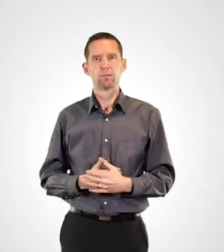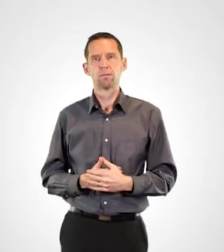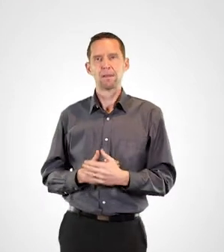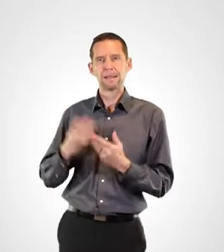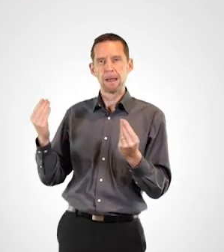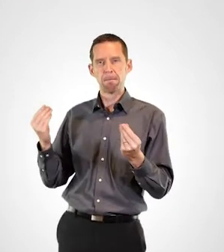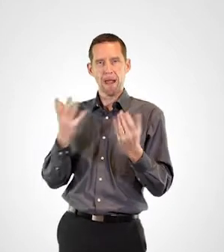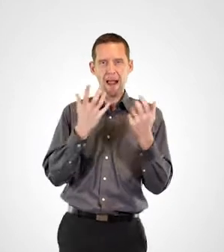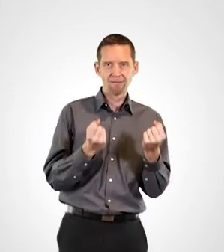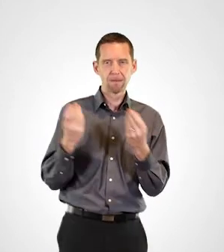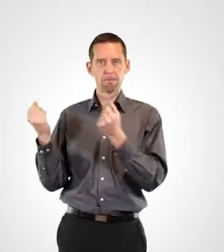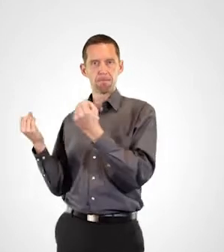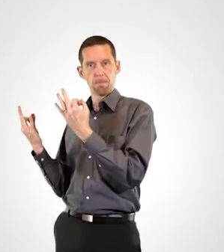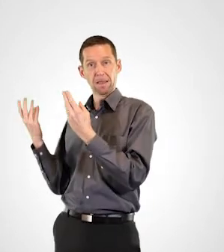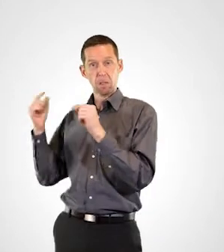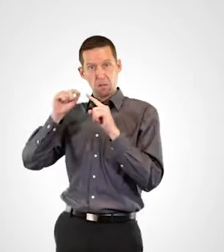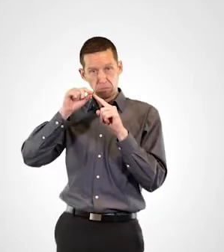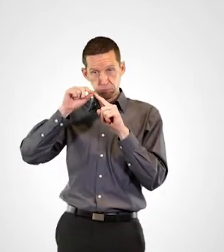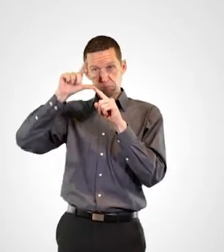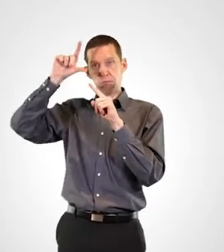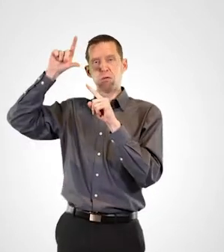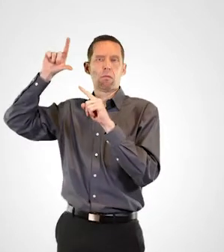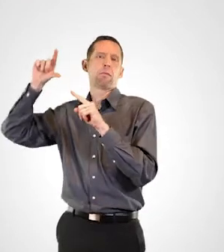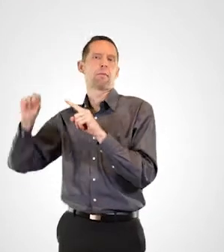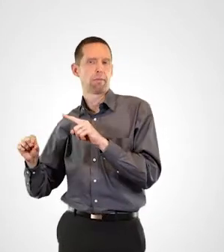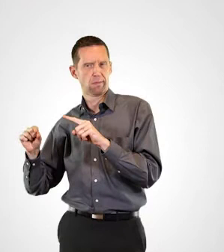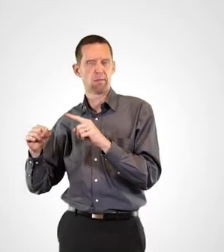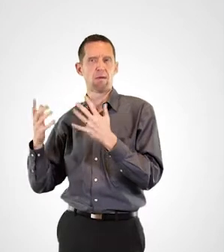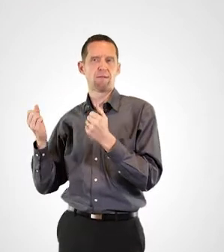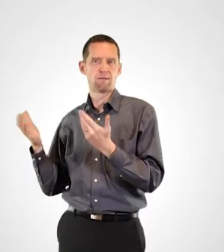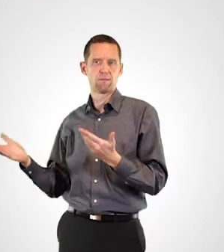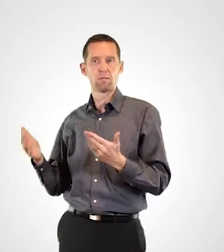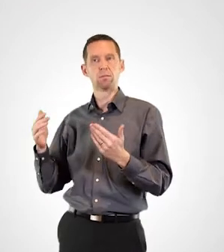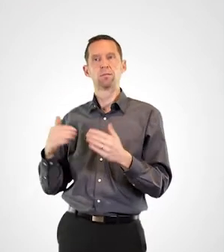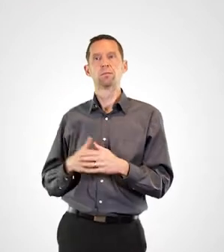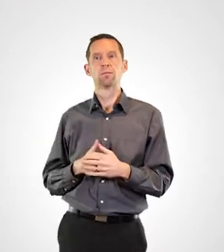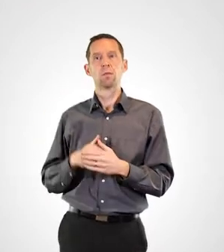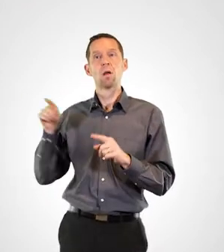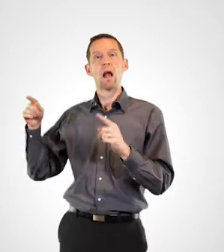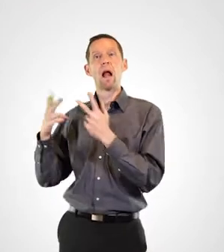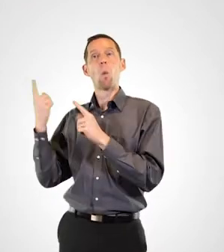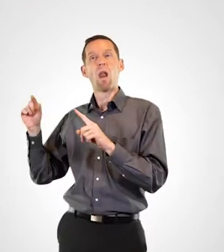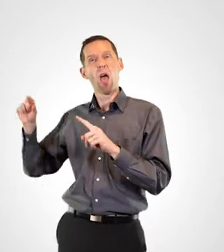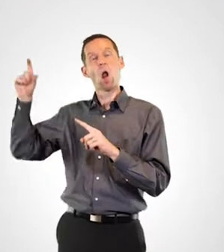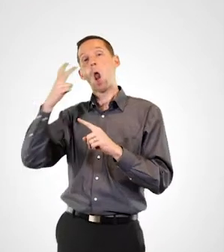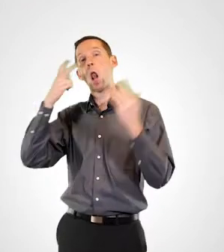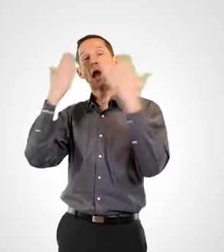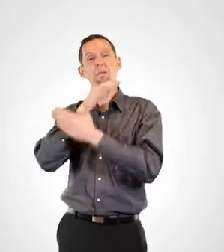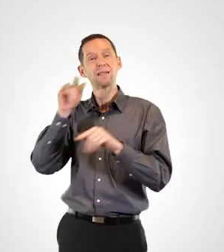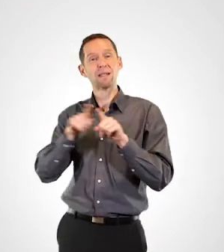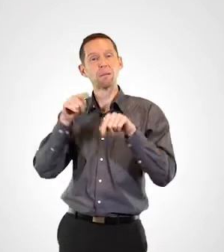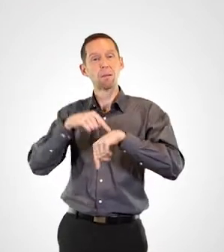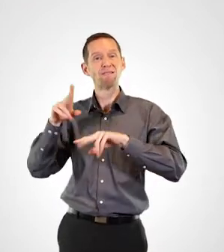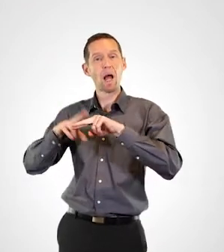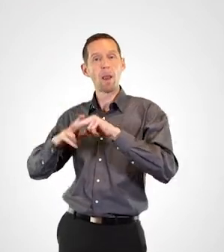lots of things not happening. Had a very rich period, though you see that high bar there in the evening, had a very rich period, and I think that happened to be when Dad came